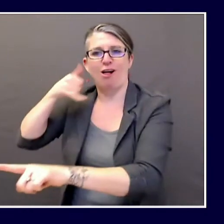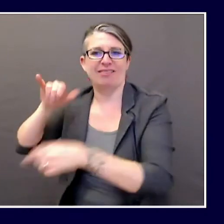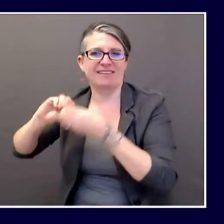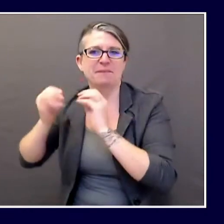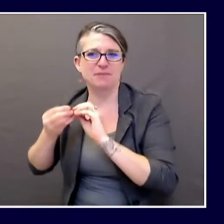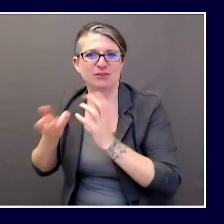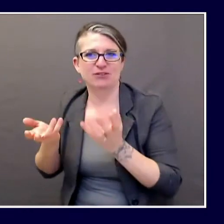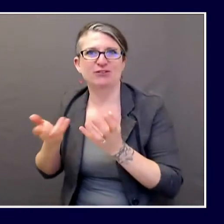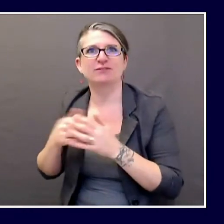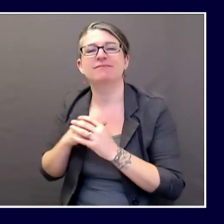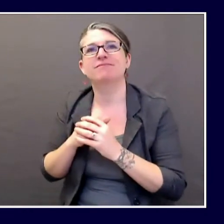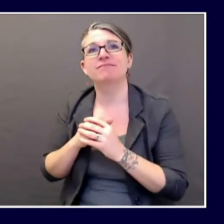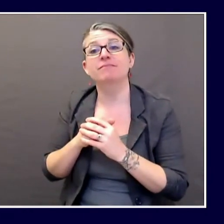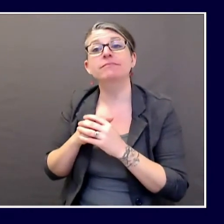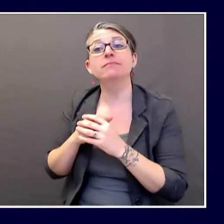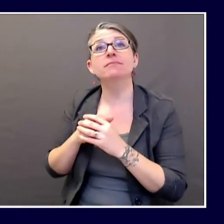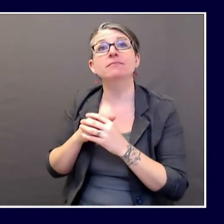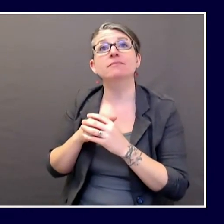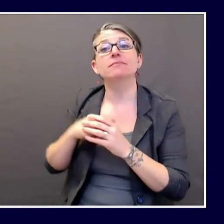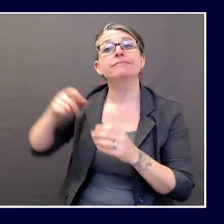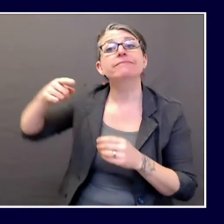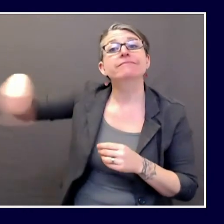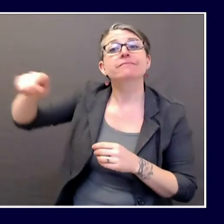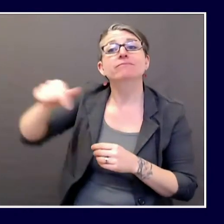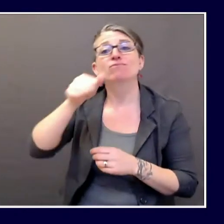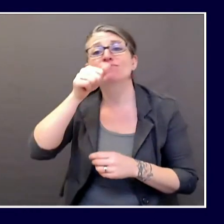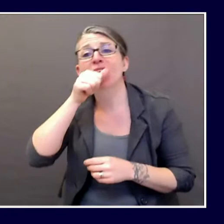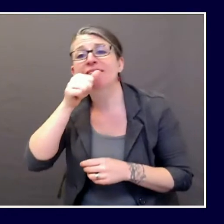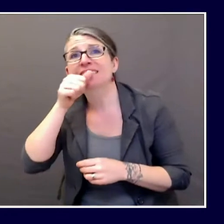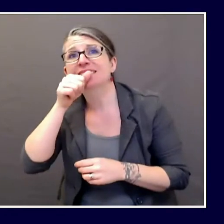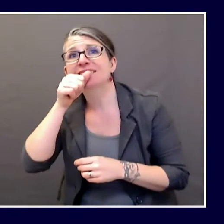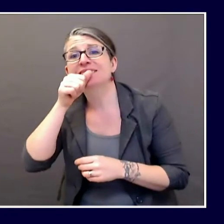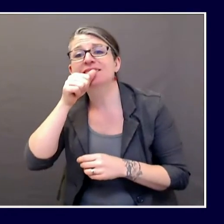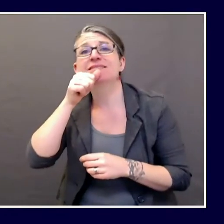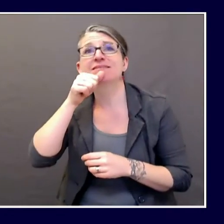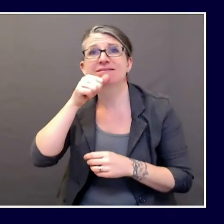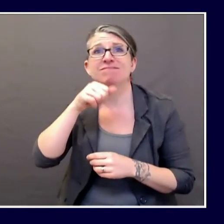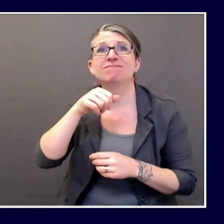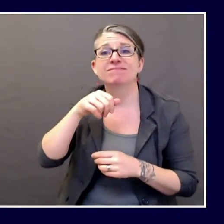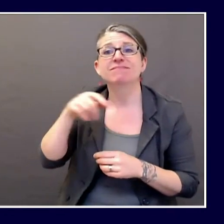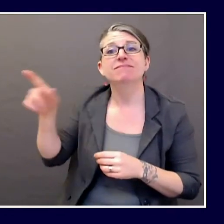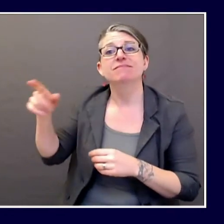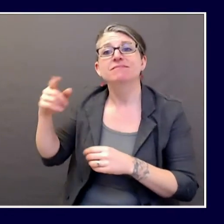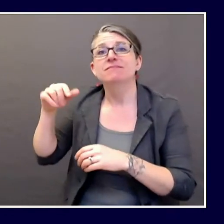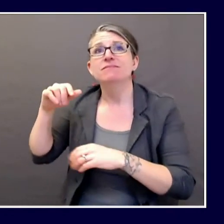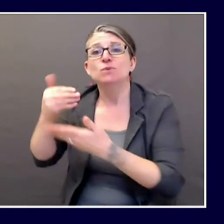gotten good success from using their existing scheduling may opt to do so, and that's A-okay.